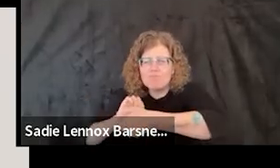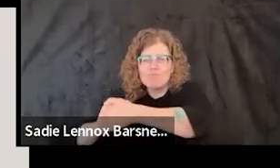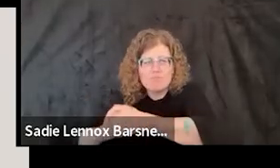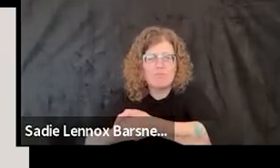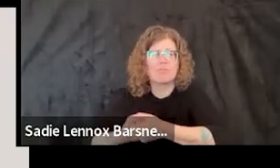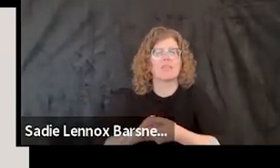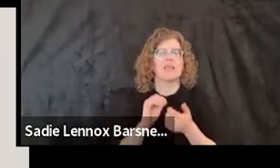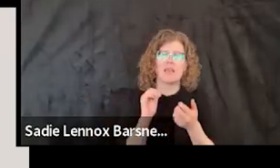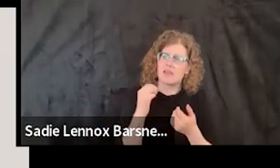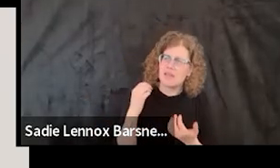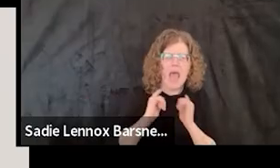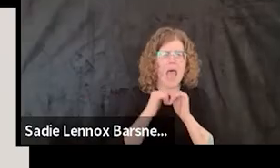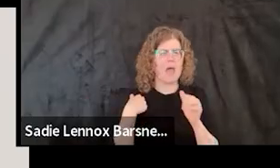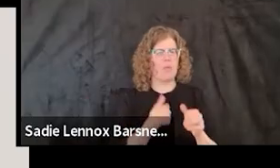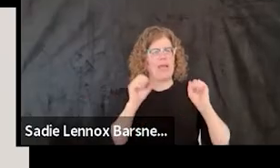for everyone.